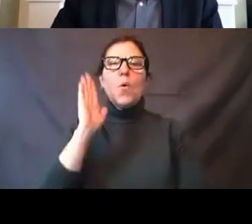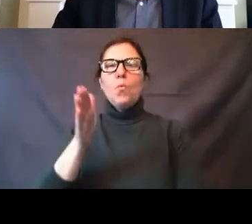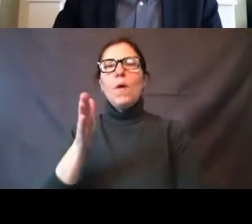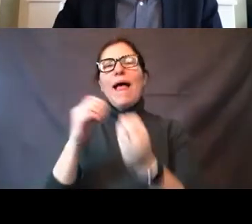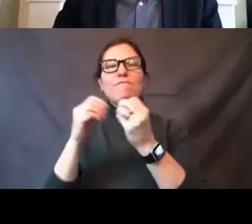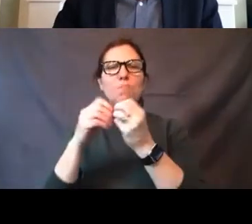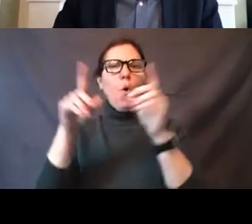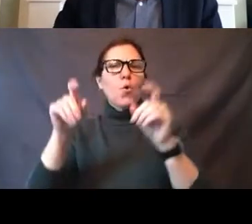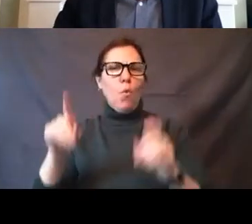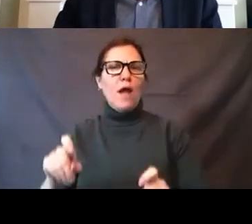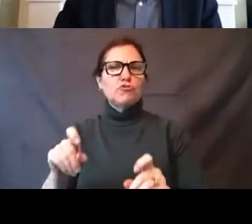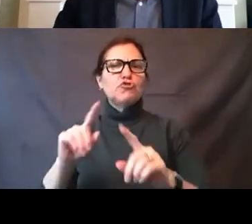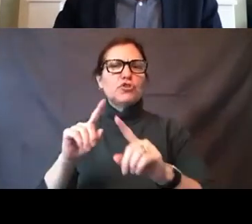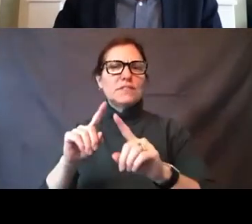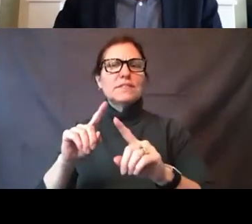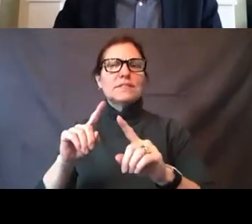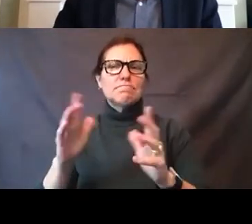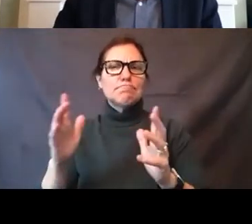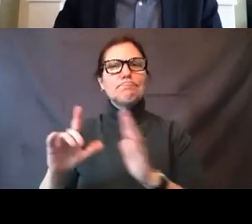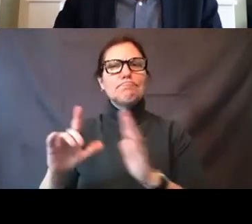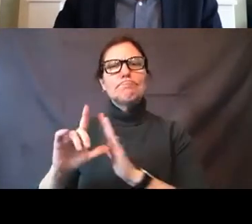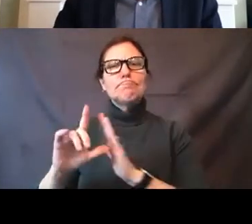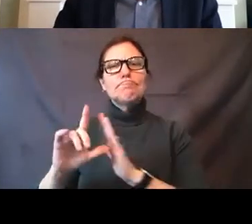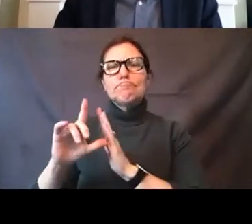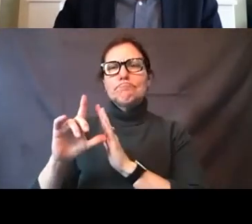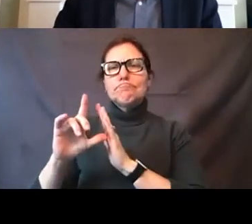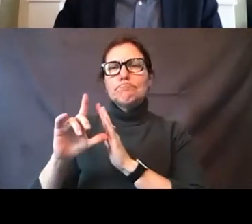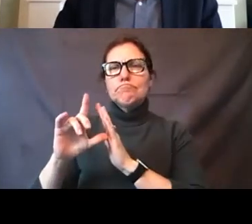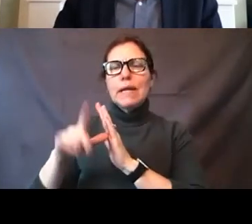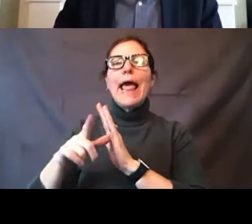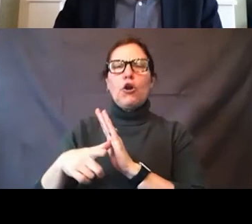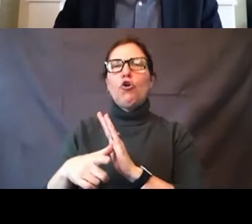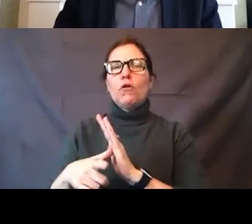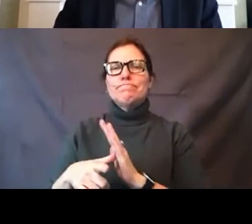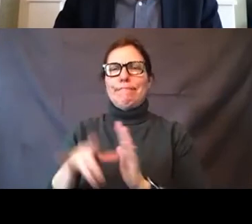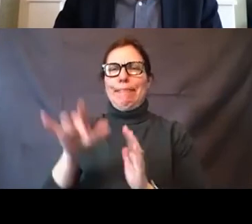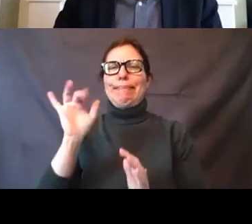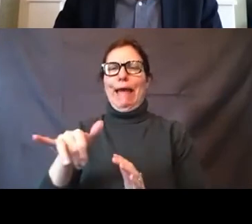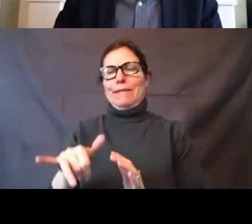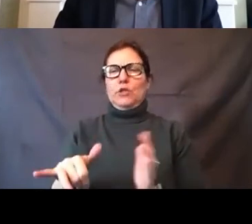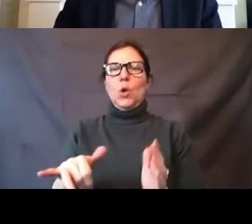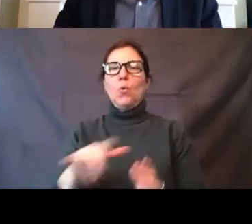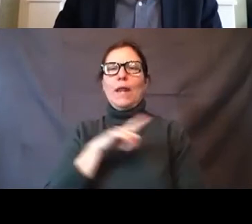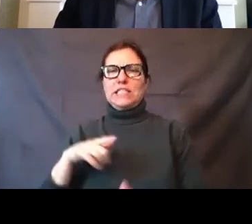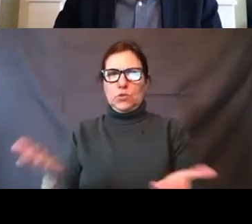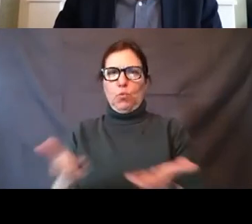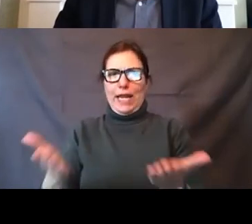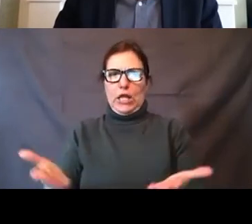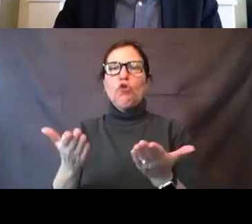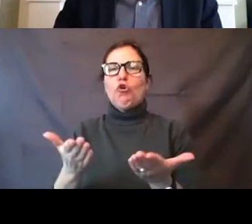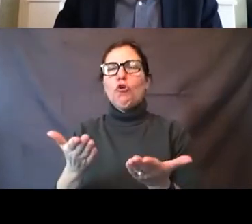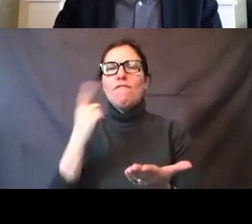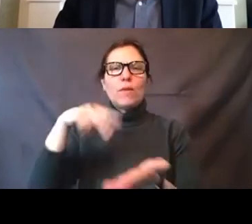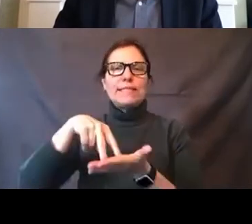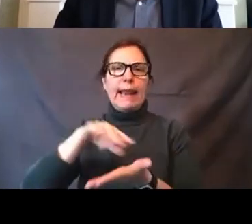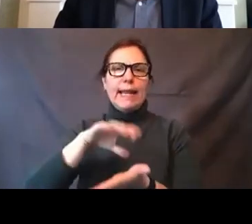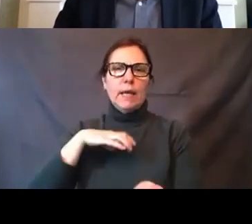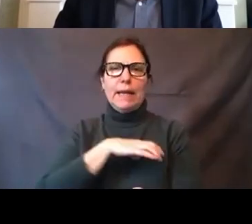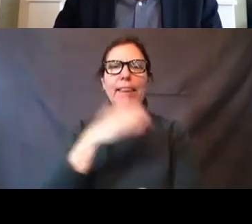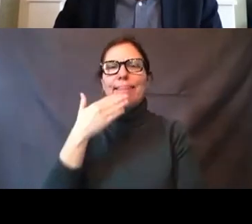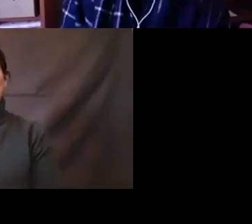when we have this in legislation in front of us at standing committee. Appreciate it. Thank you, Mr. Chair. That's